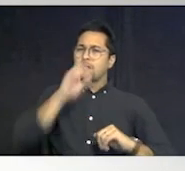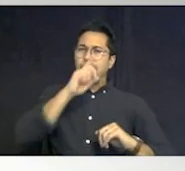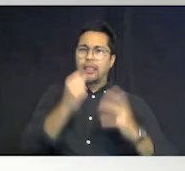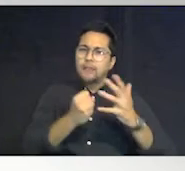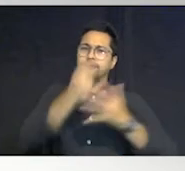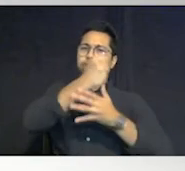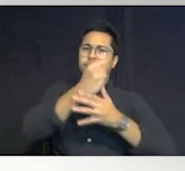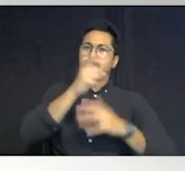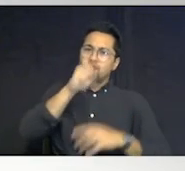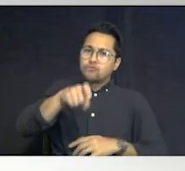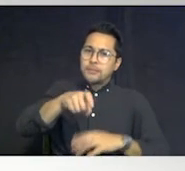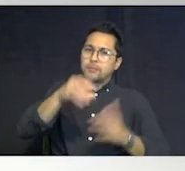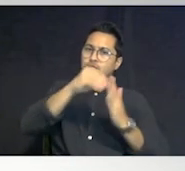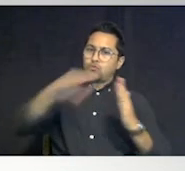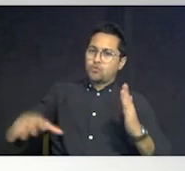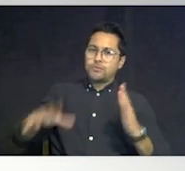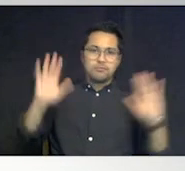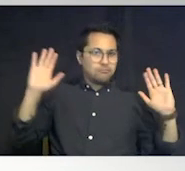all.